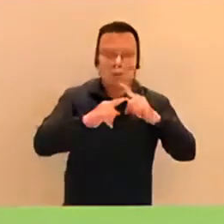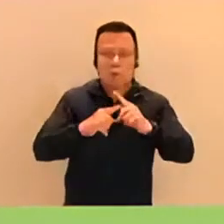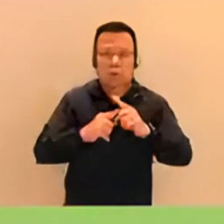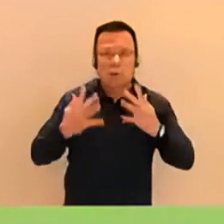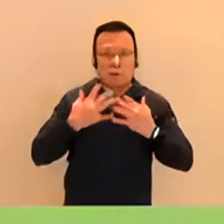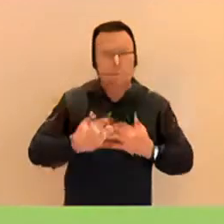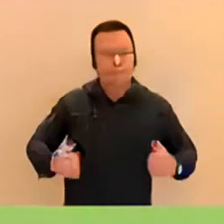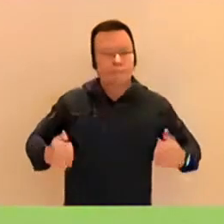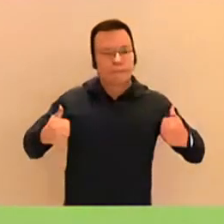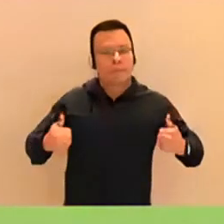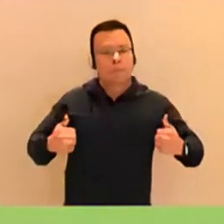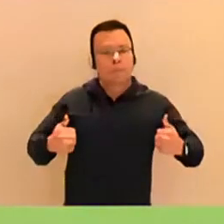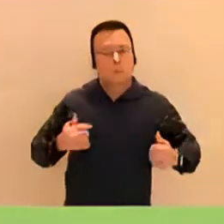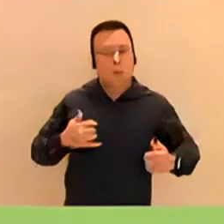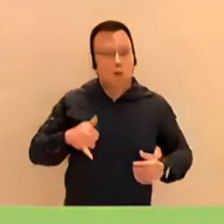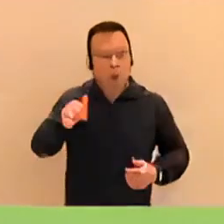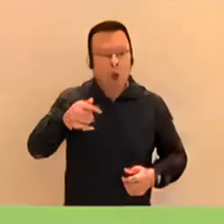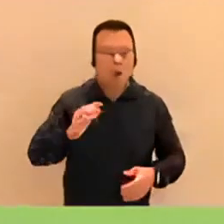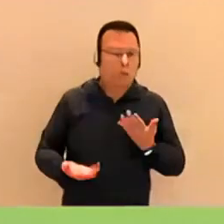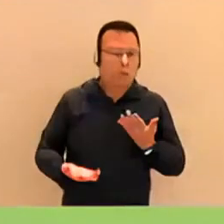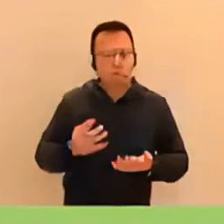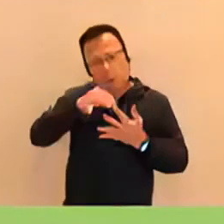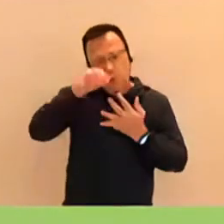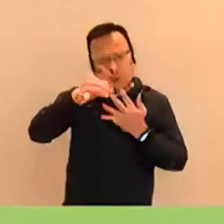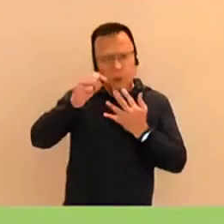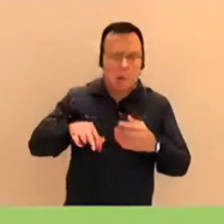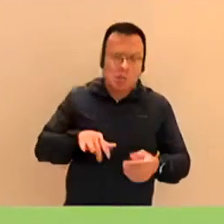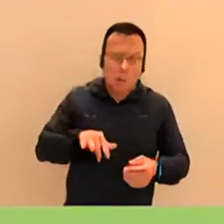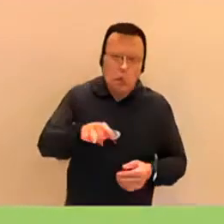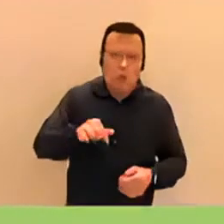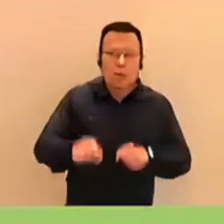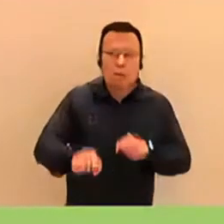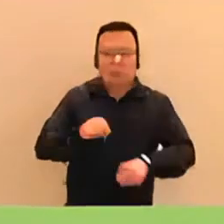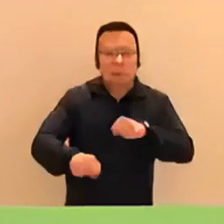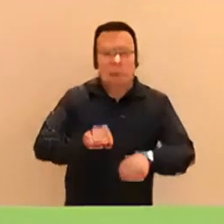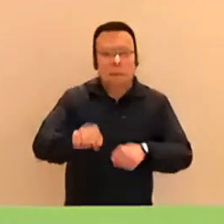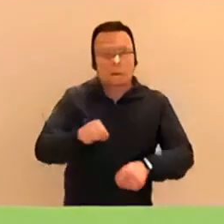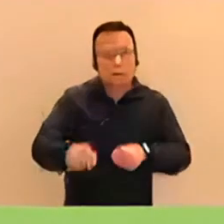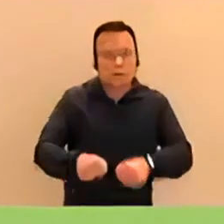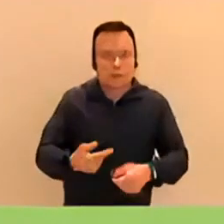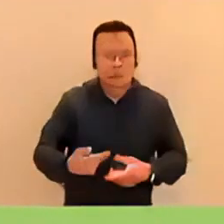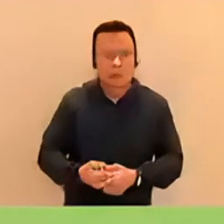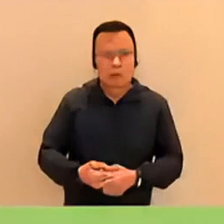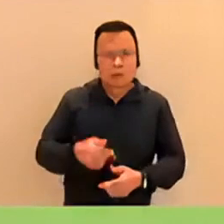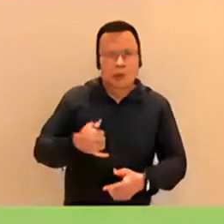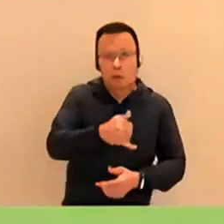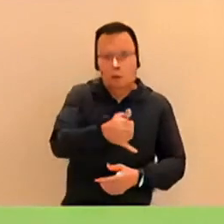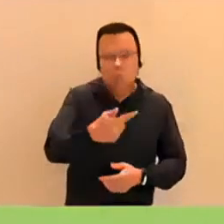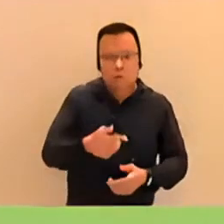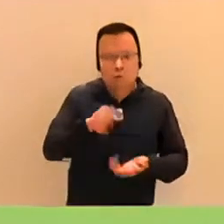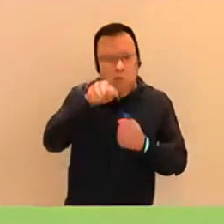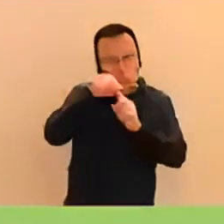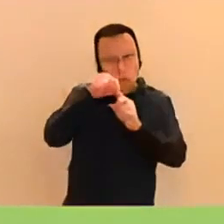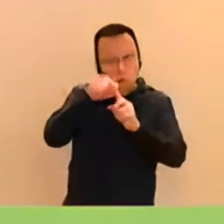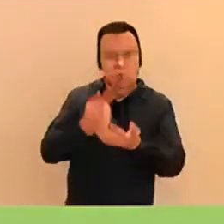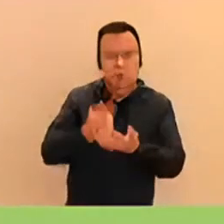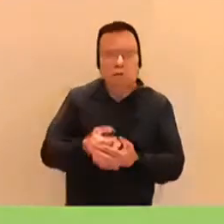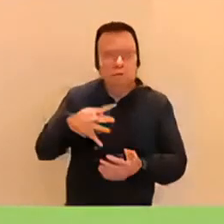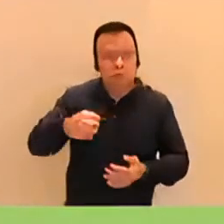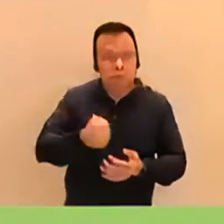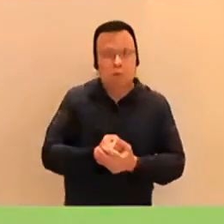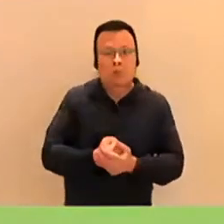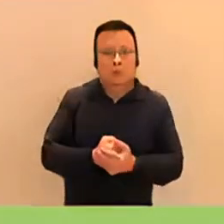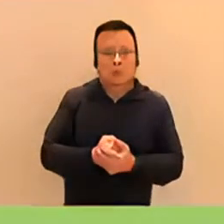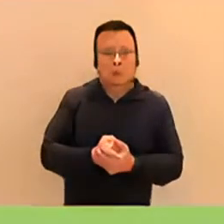or cycling from their homes to different destinations to obtain various necessities within 50 minutes.